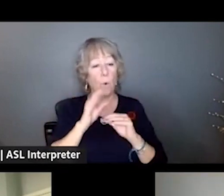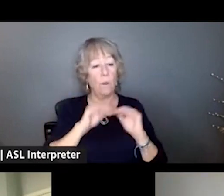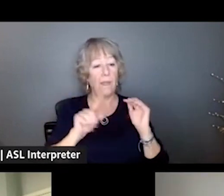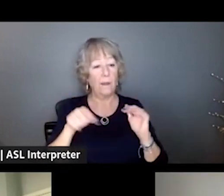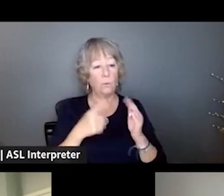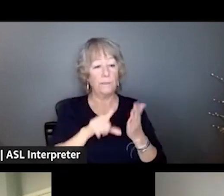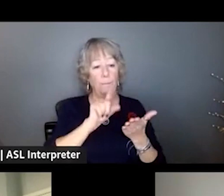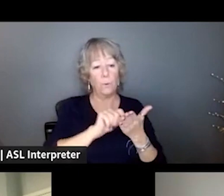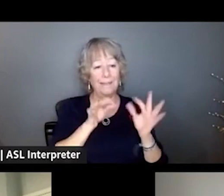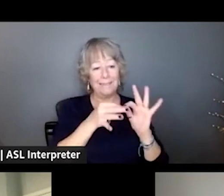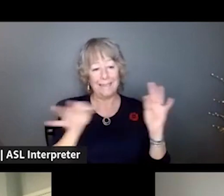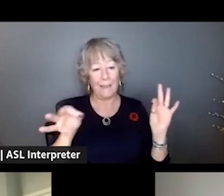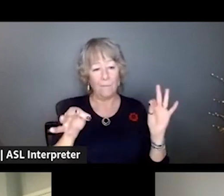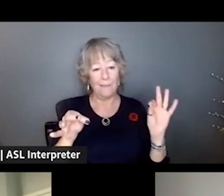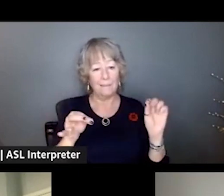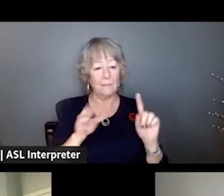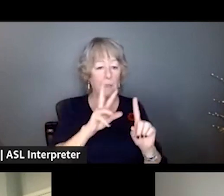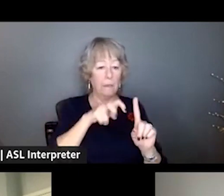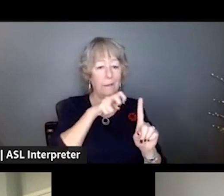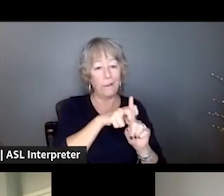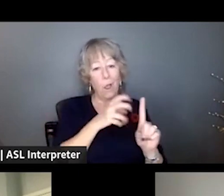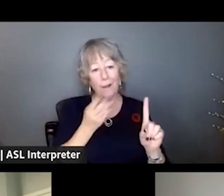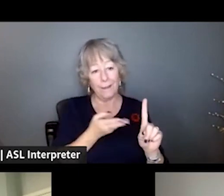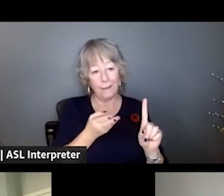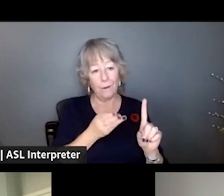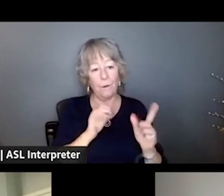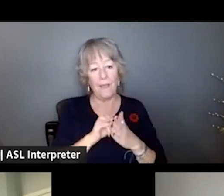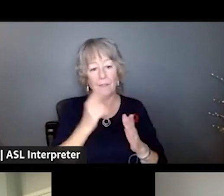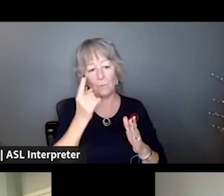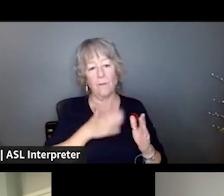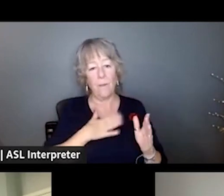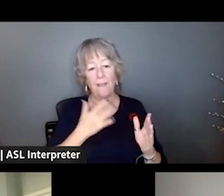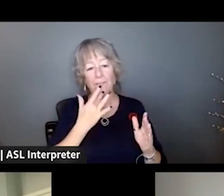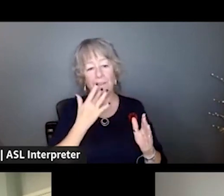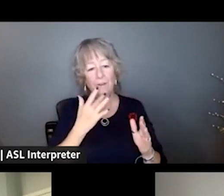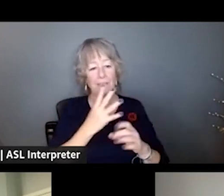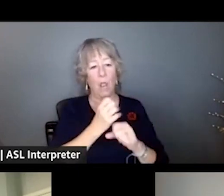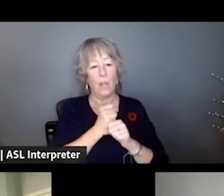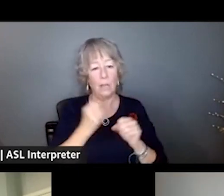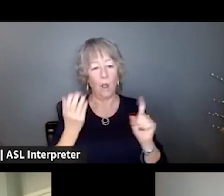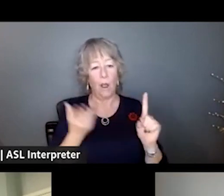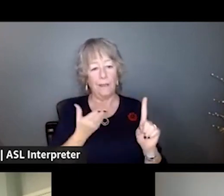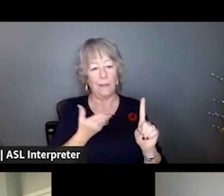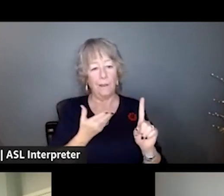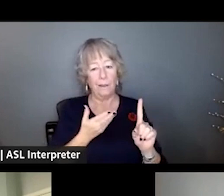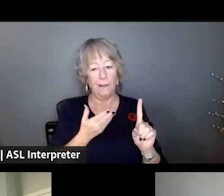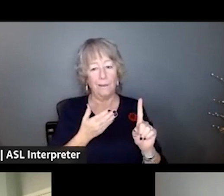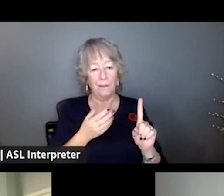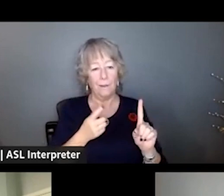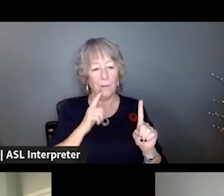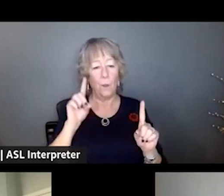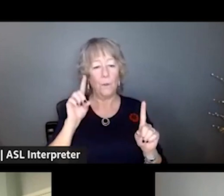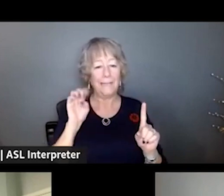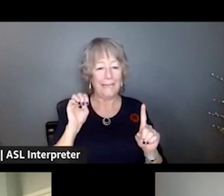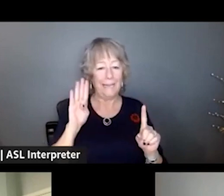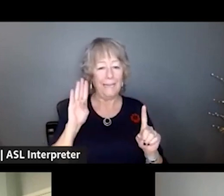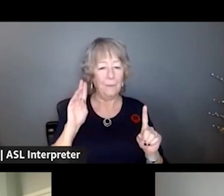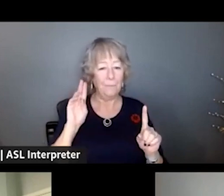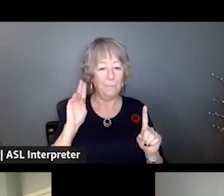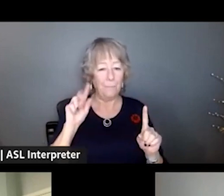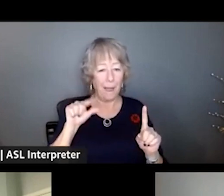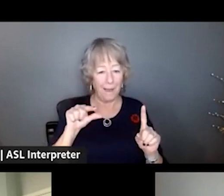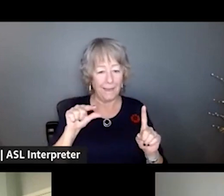that say "got here," which is one of my favorites to use when I'm coding, right? Like debugging when I'm going